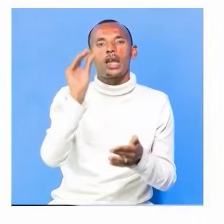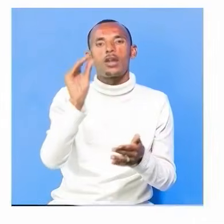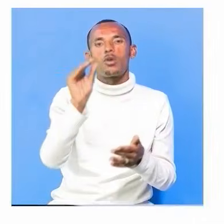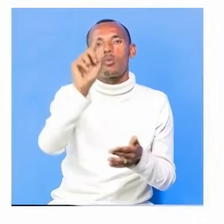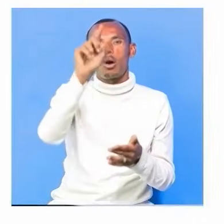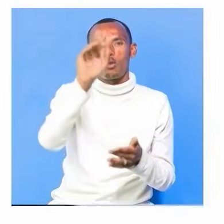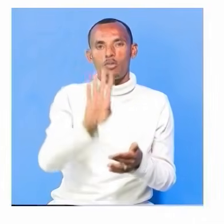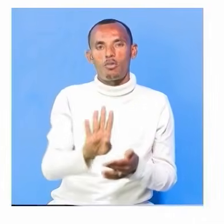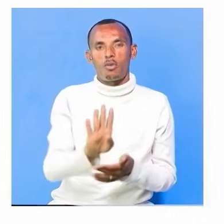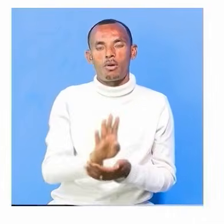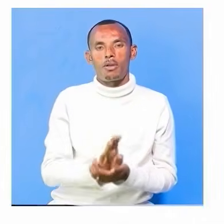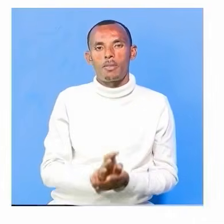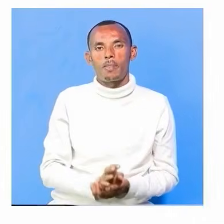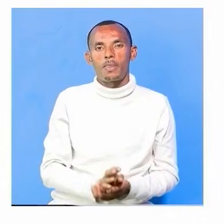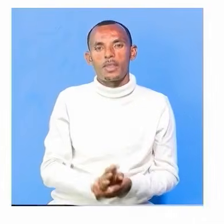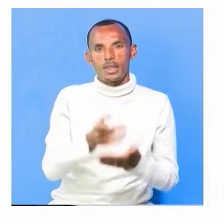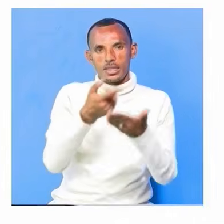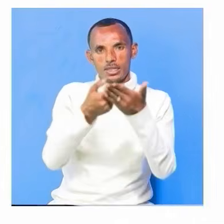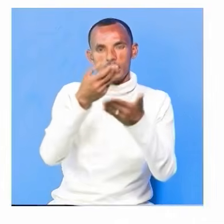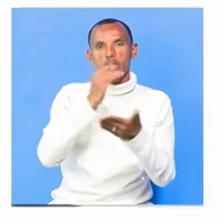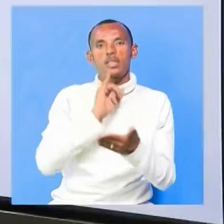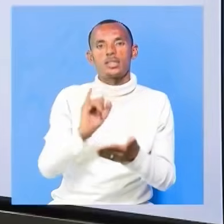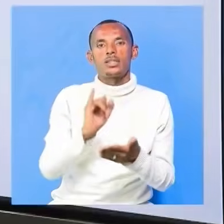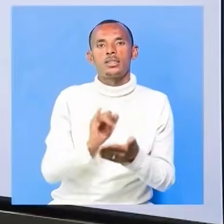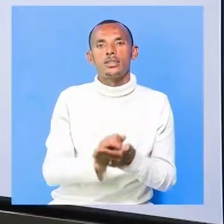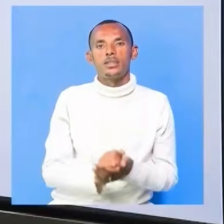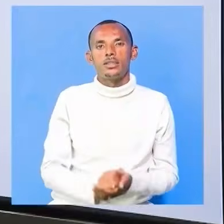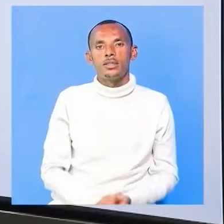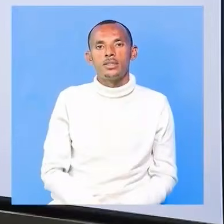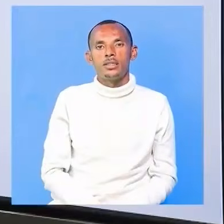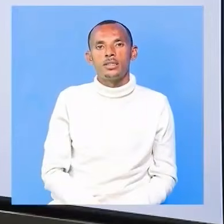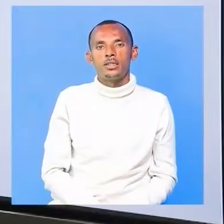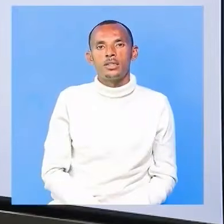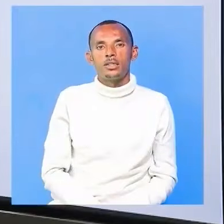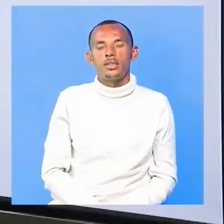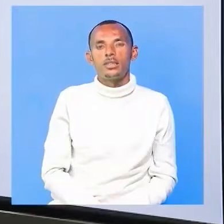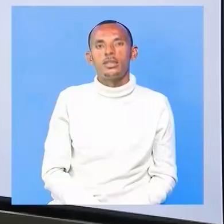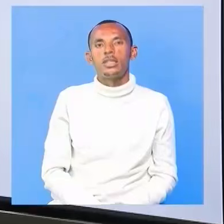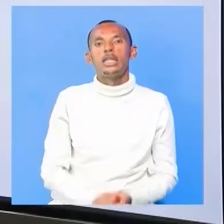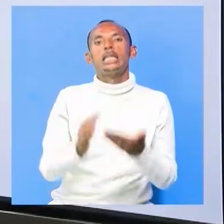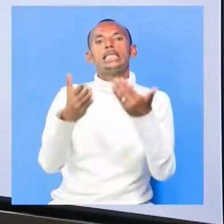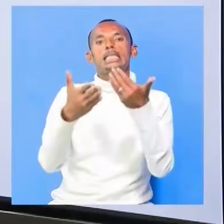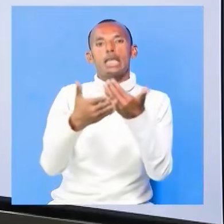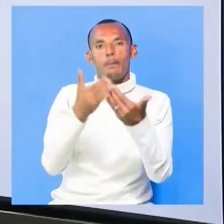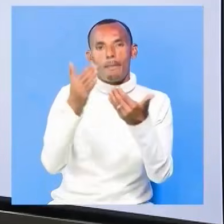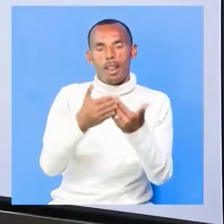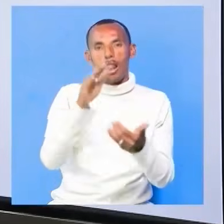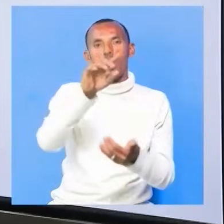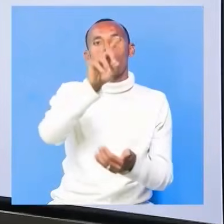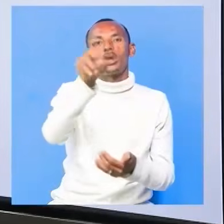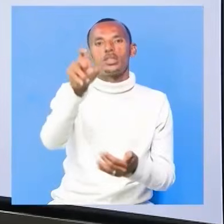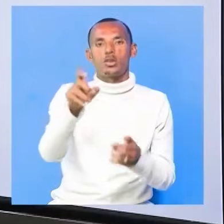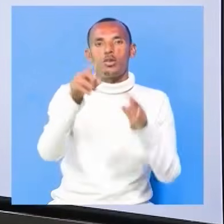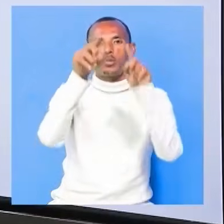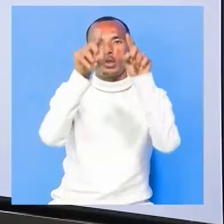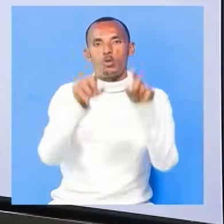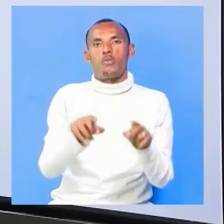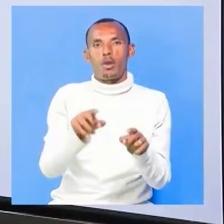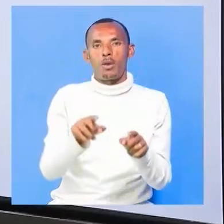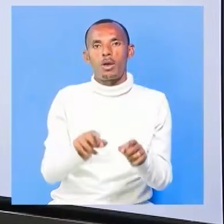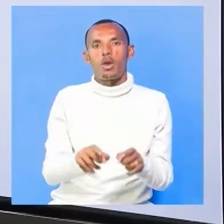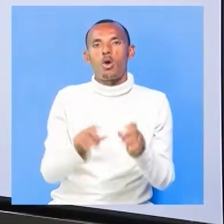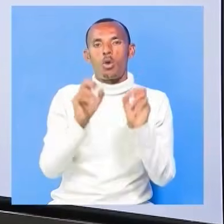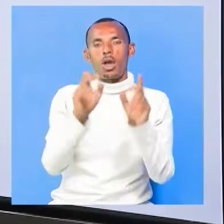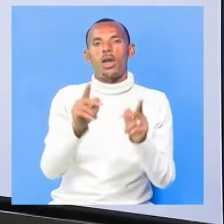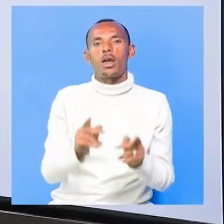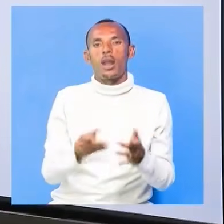and 1/4. Okay, this is a simple question on the absolute